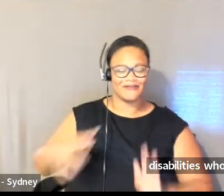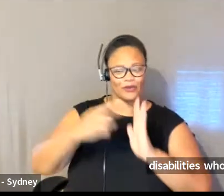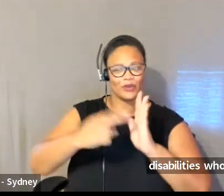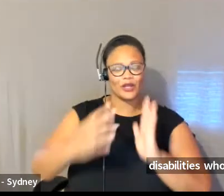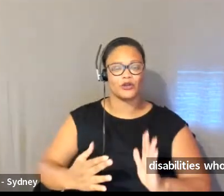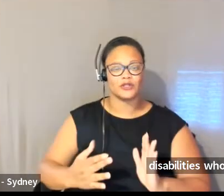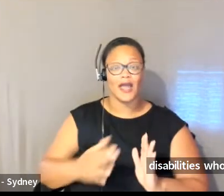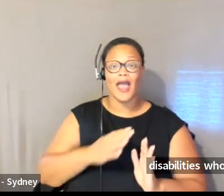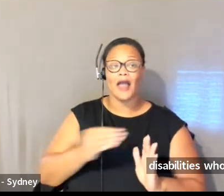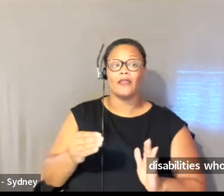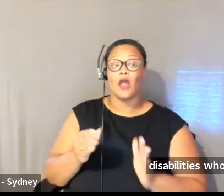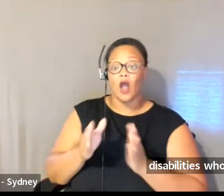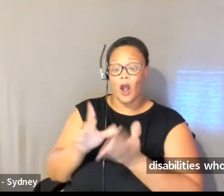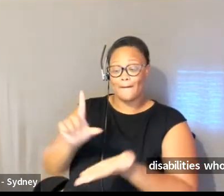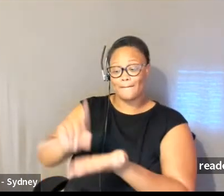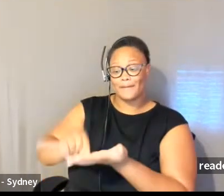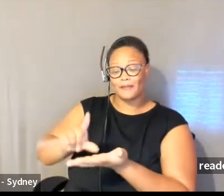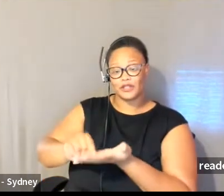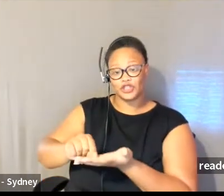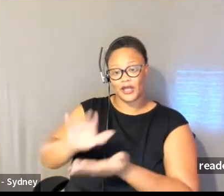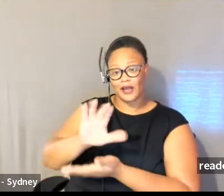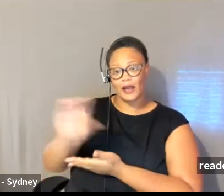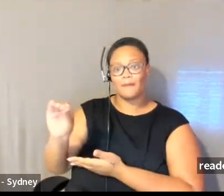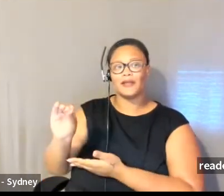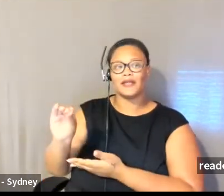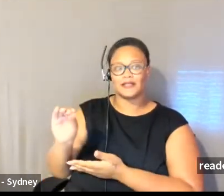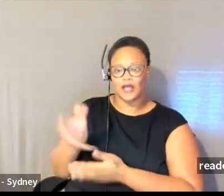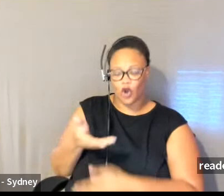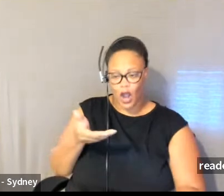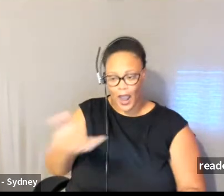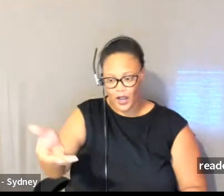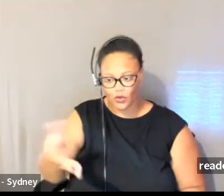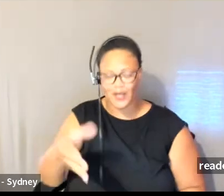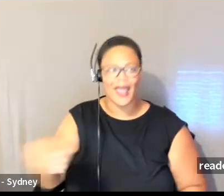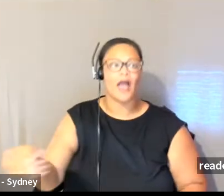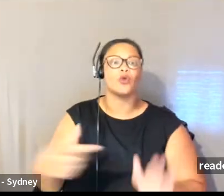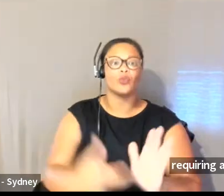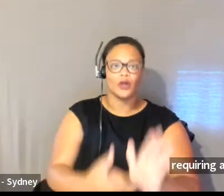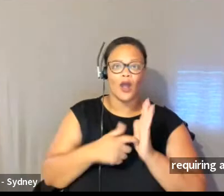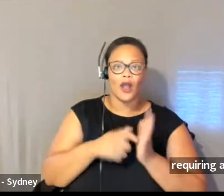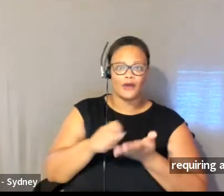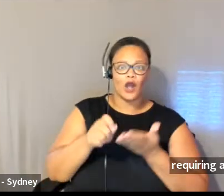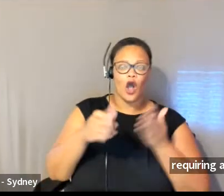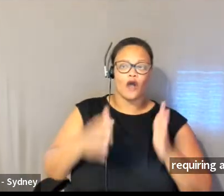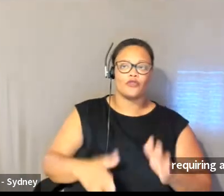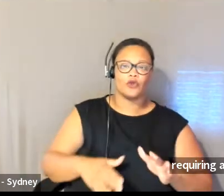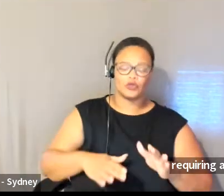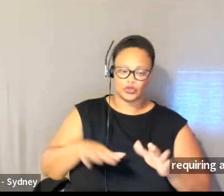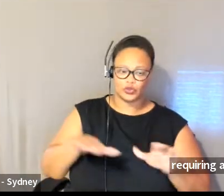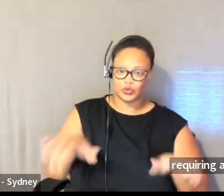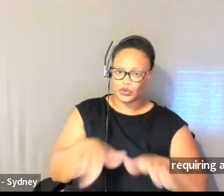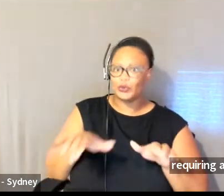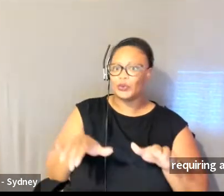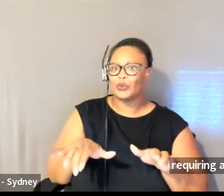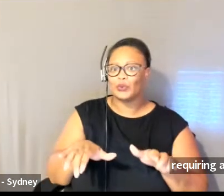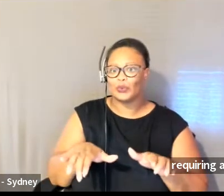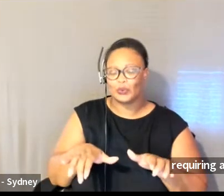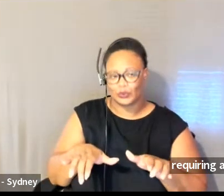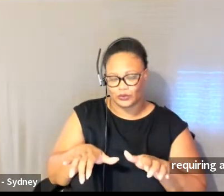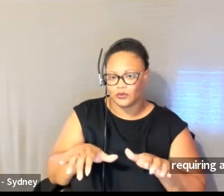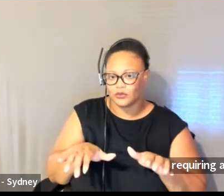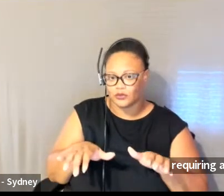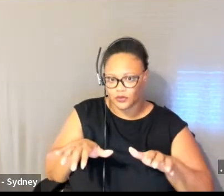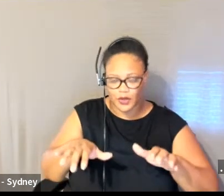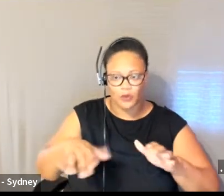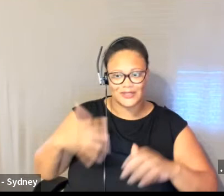and requiring authors to use sensitivity readers. And I know that there's some folks have some contentiousness about it, but I actually think it's a good